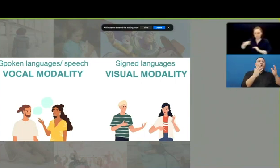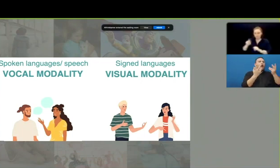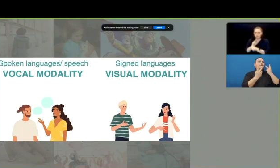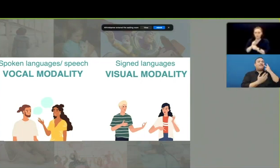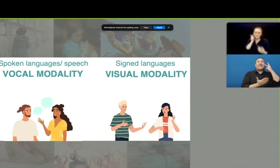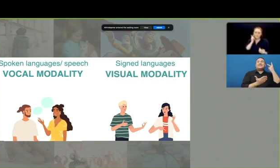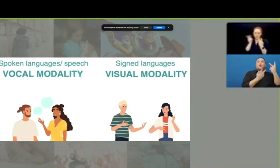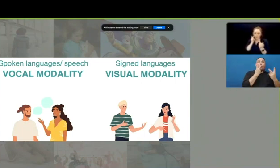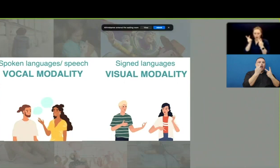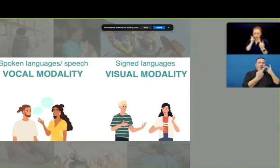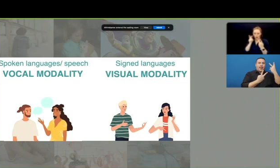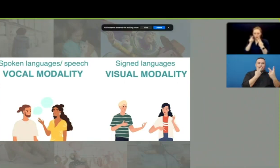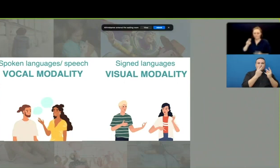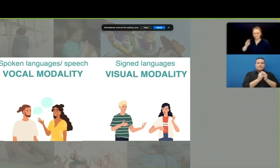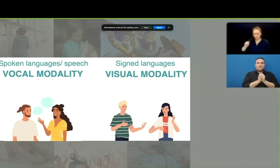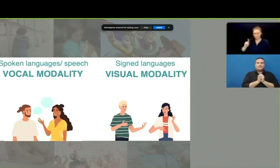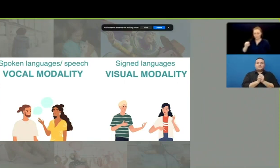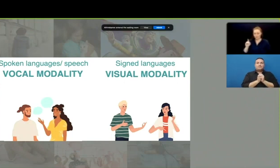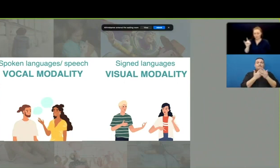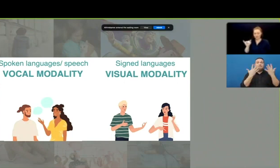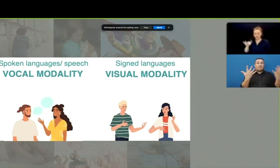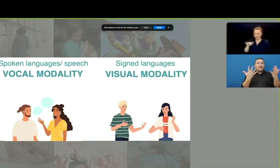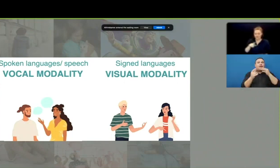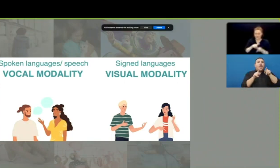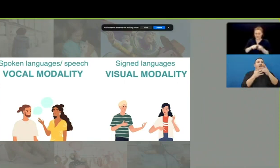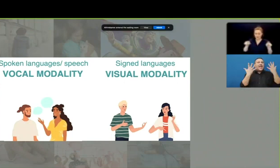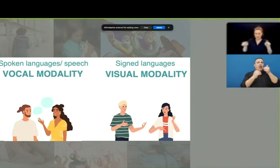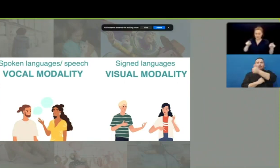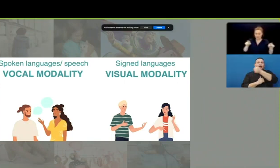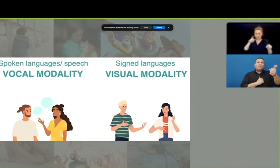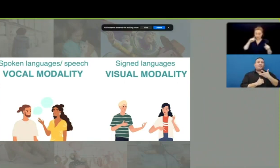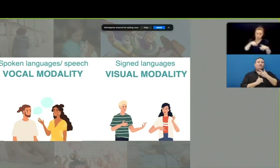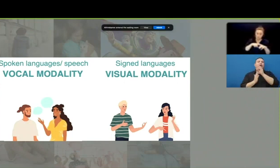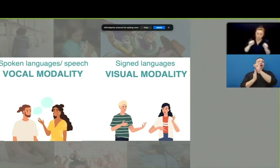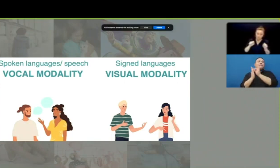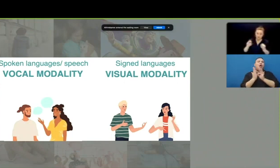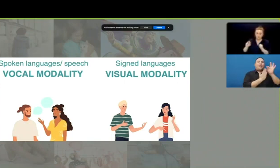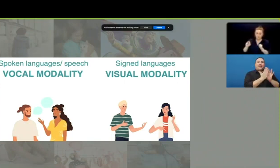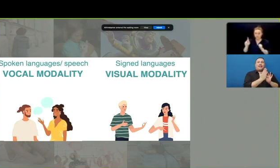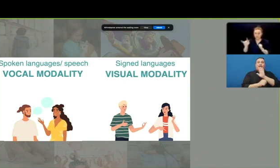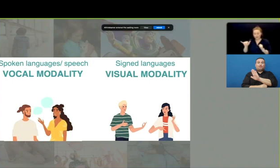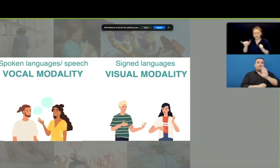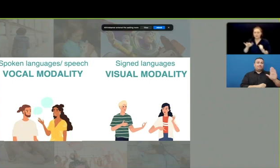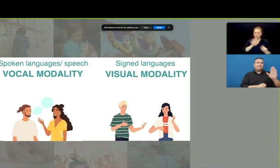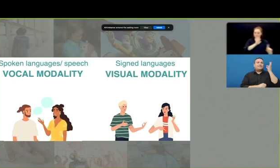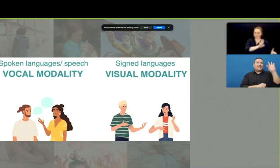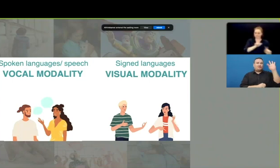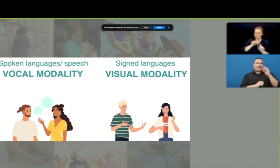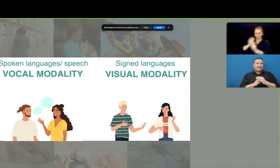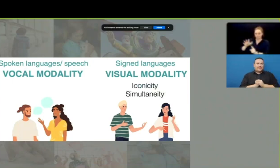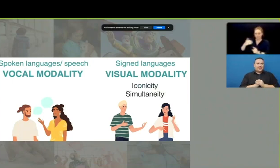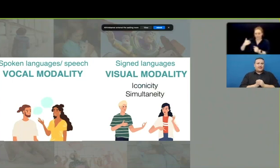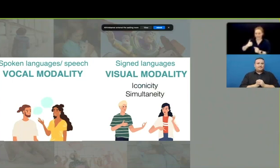modality. And differences in the linguistic modality give rise to the modality-specific properties.